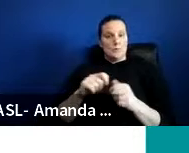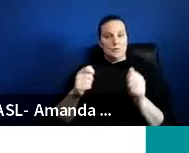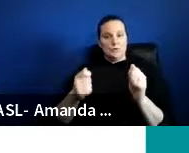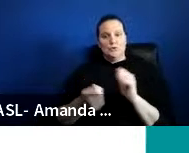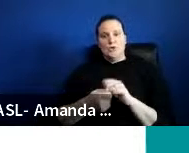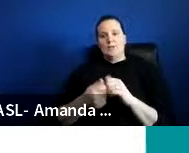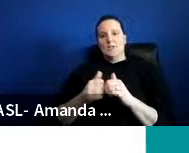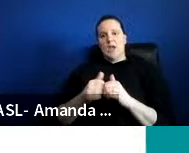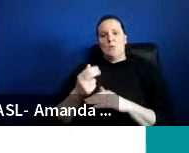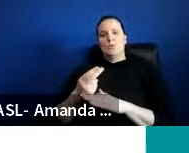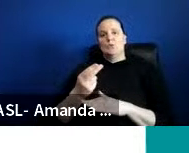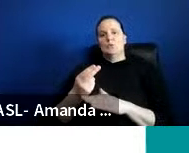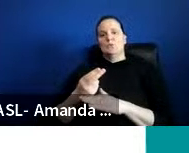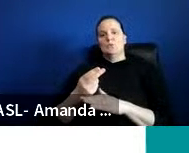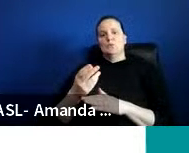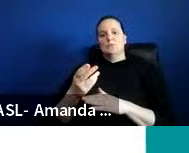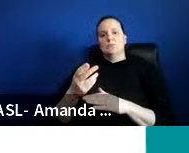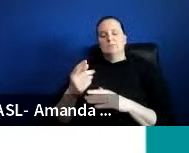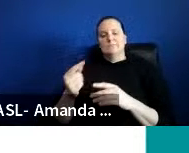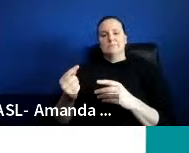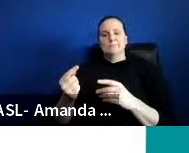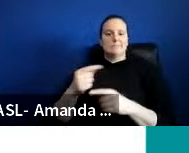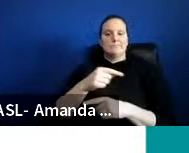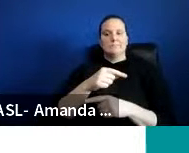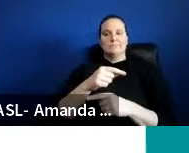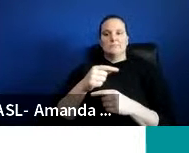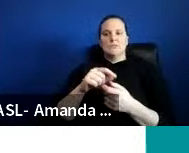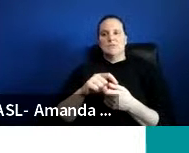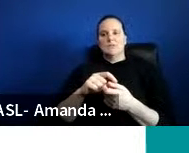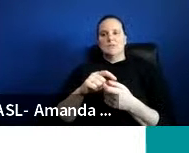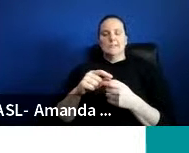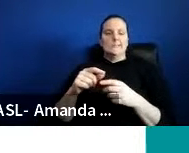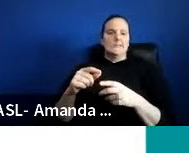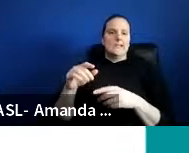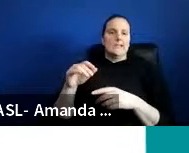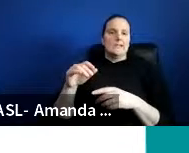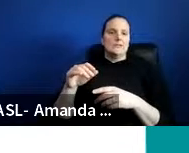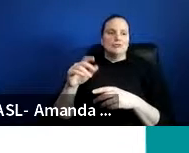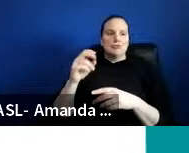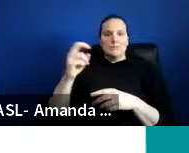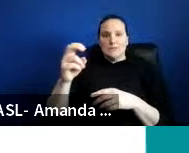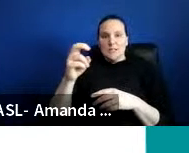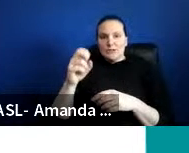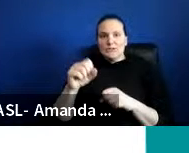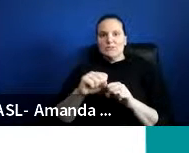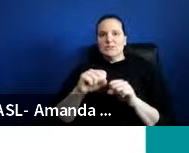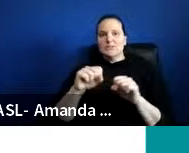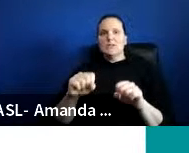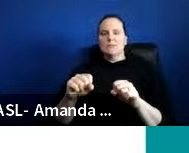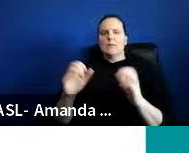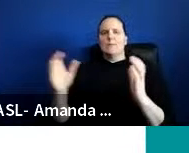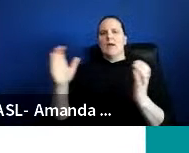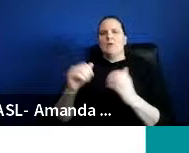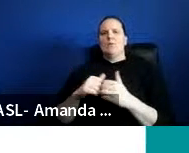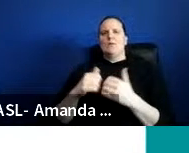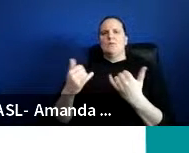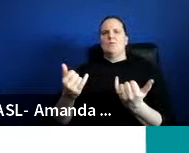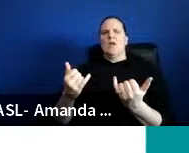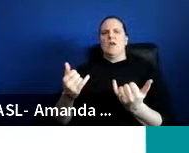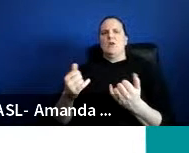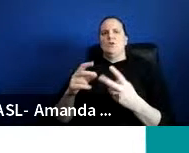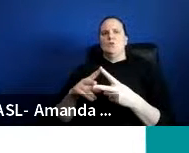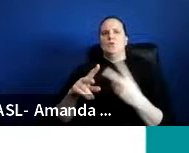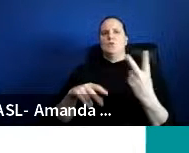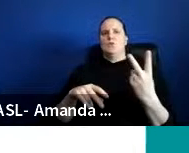that we use the interchange and the interchanges and the translation system compared to what exists today. We have two